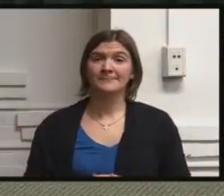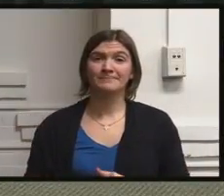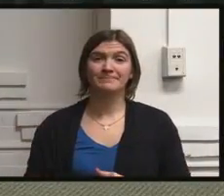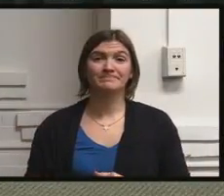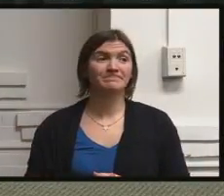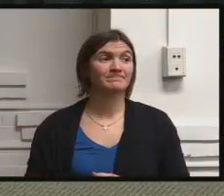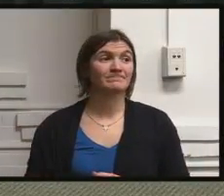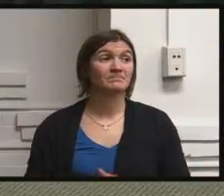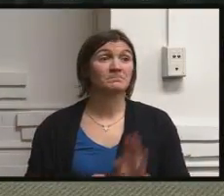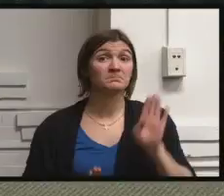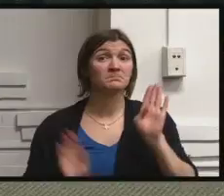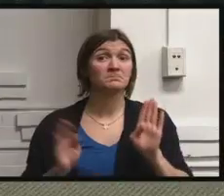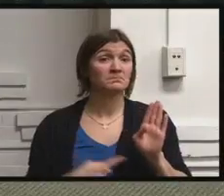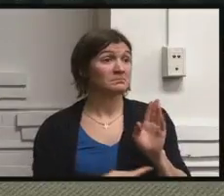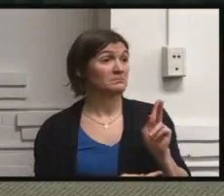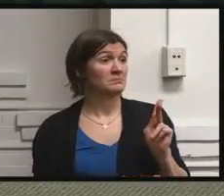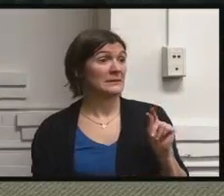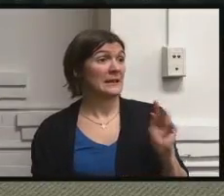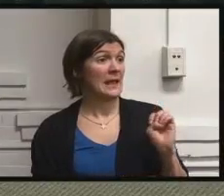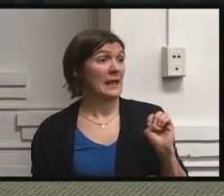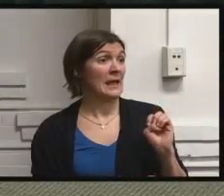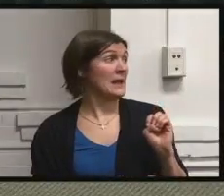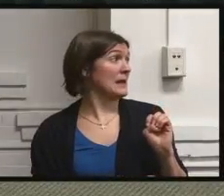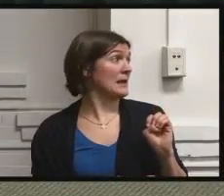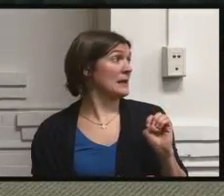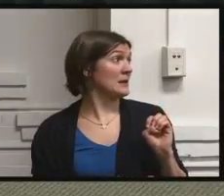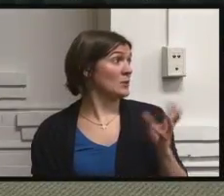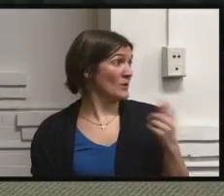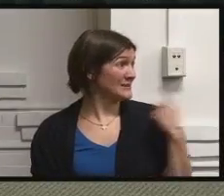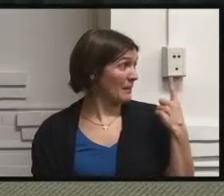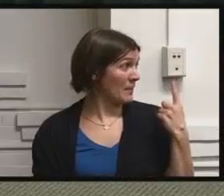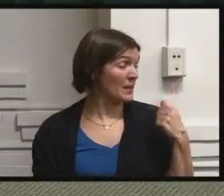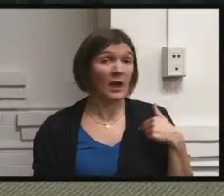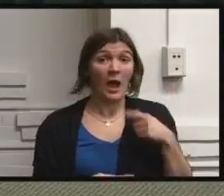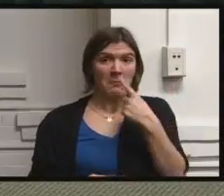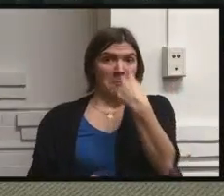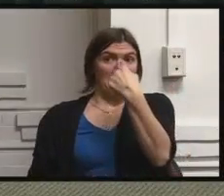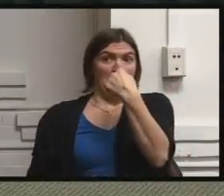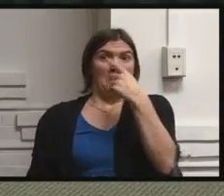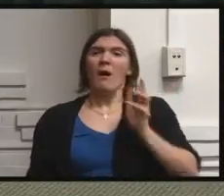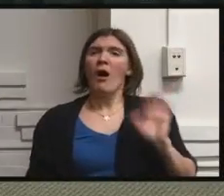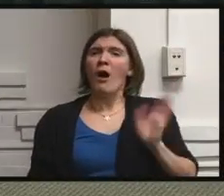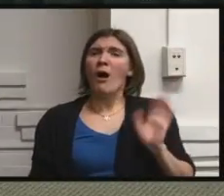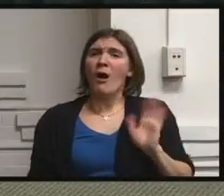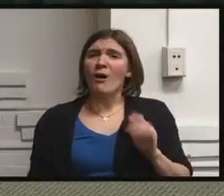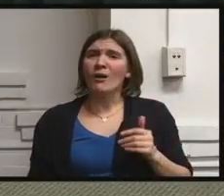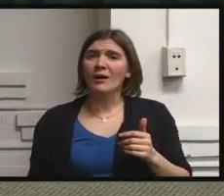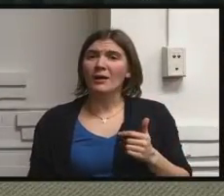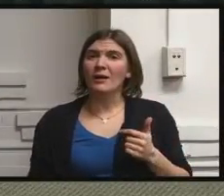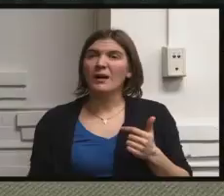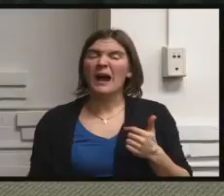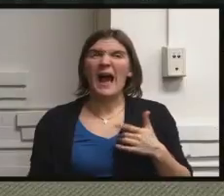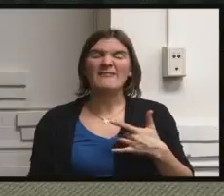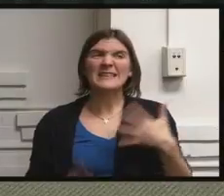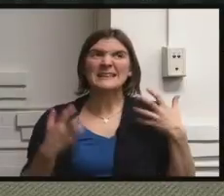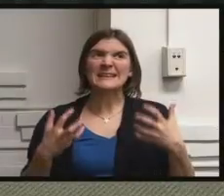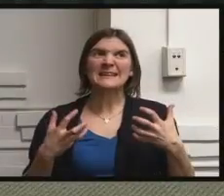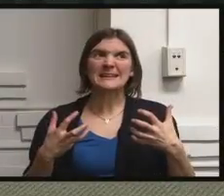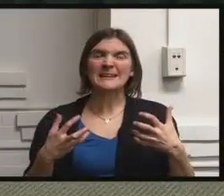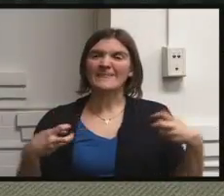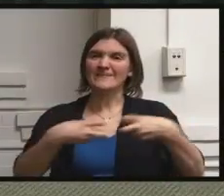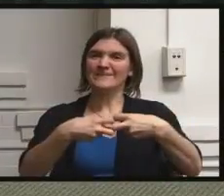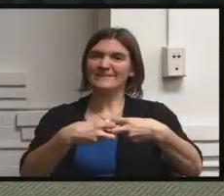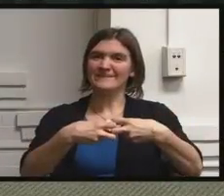Let me see. Kate, did you want to say anything or not? Don't have to. I don't want to call on you. No, I mean, I'm just really conflicted by this whole